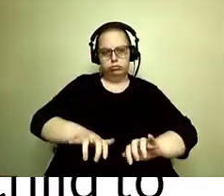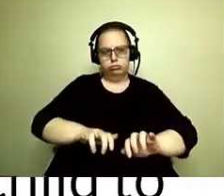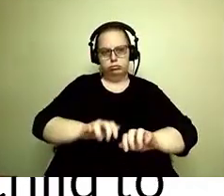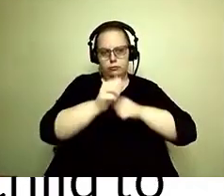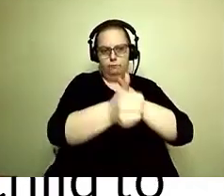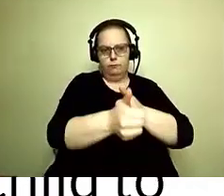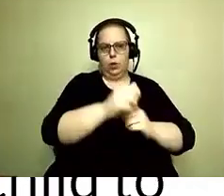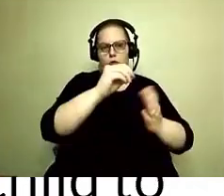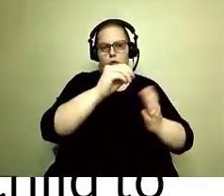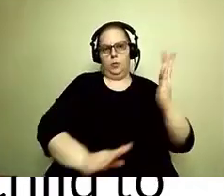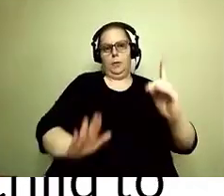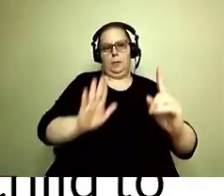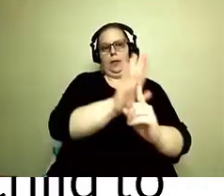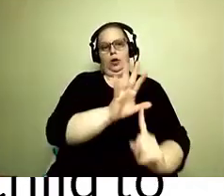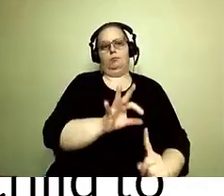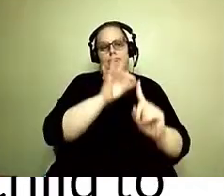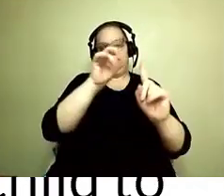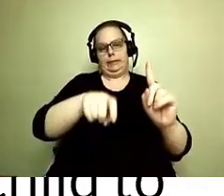student.